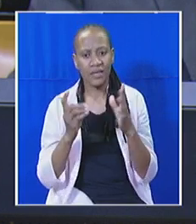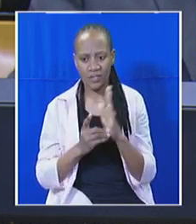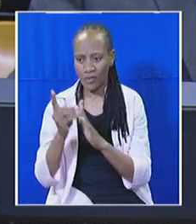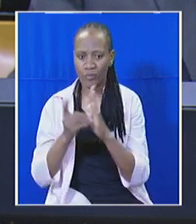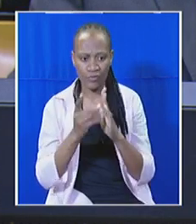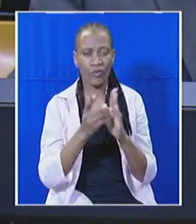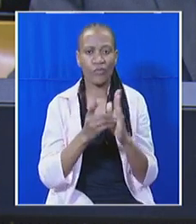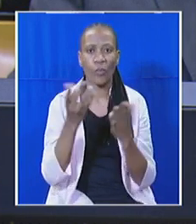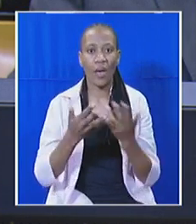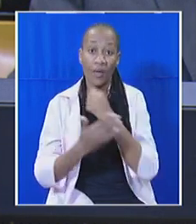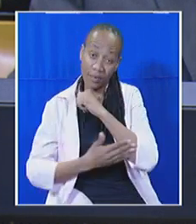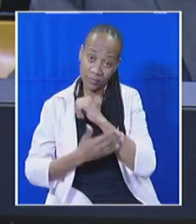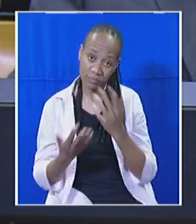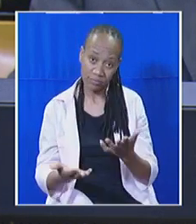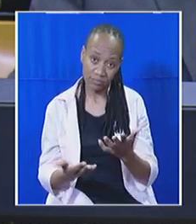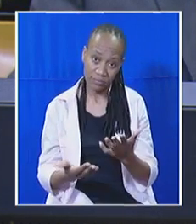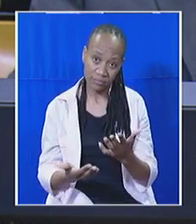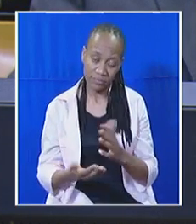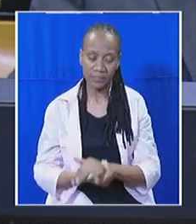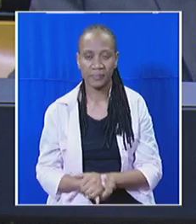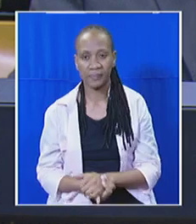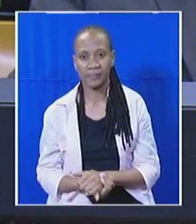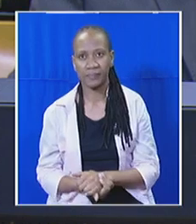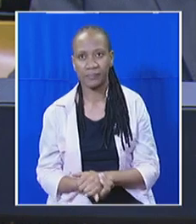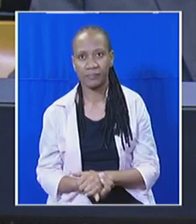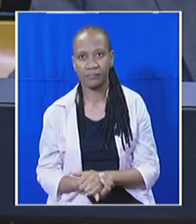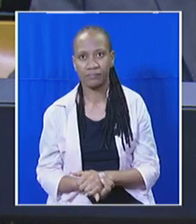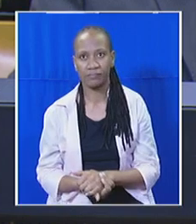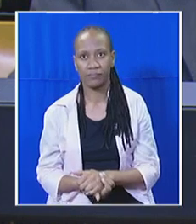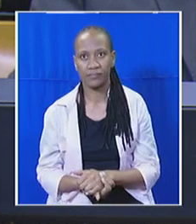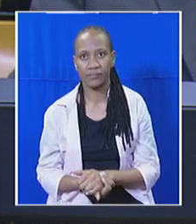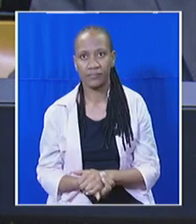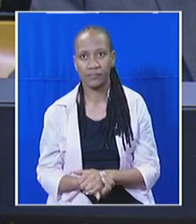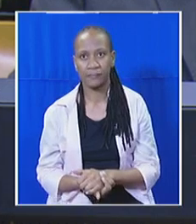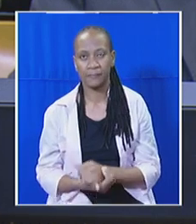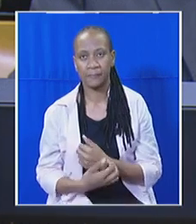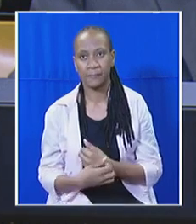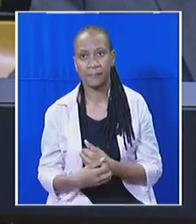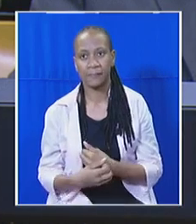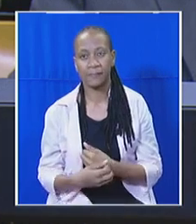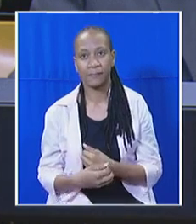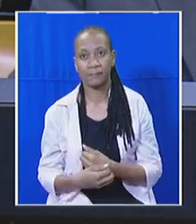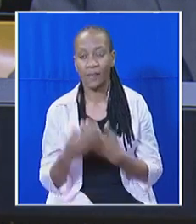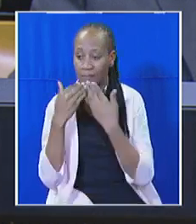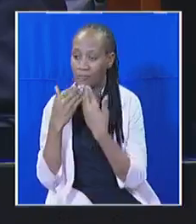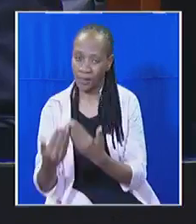countries, especially in least developed countries and small island developing states. Thank